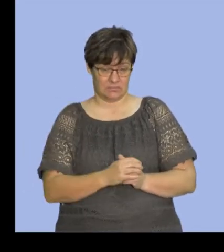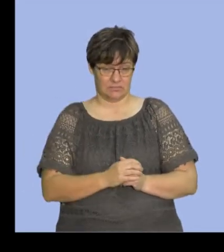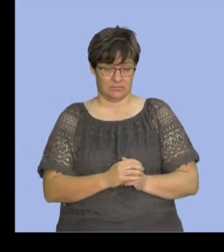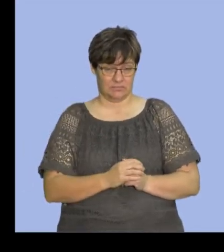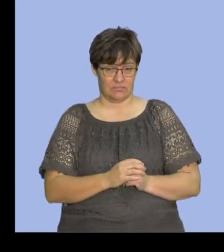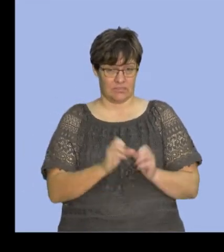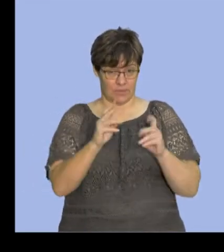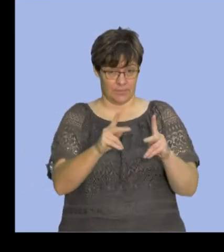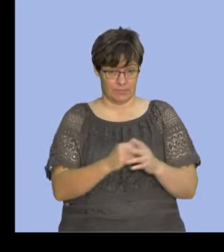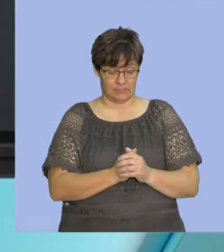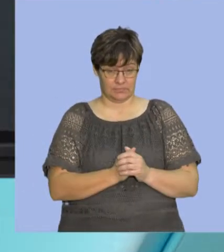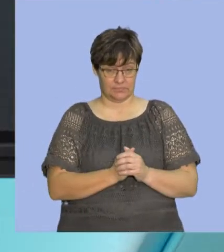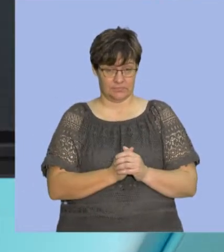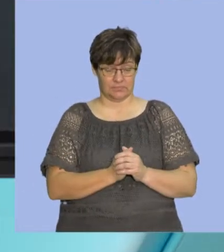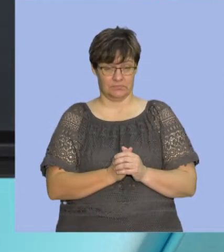Okay?